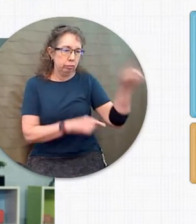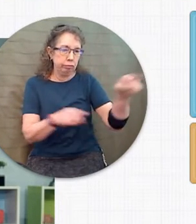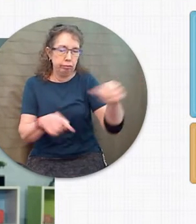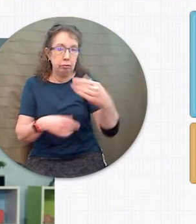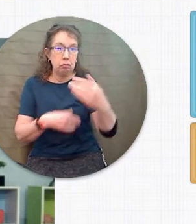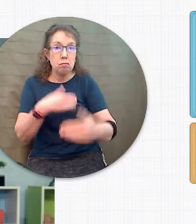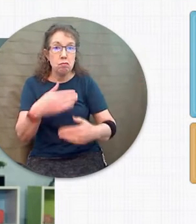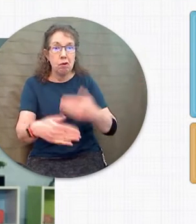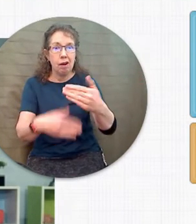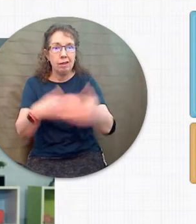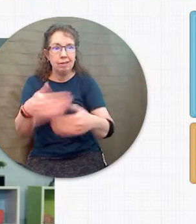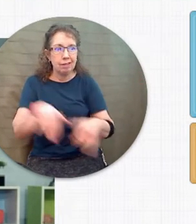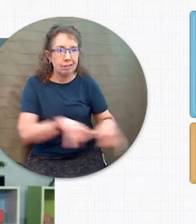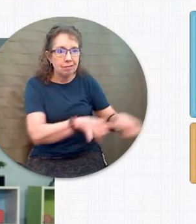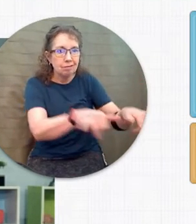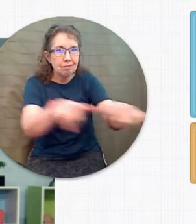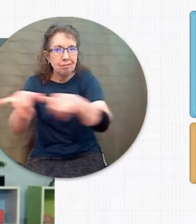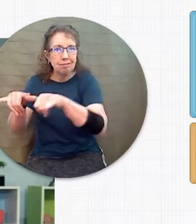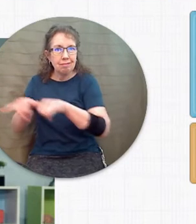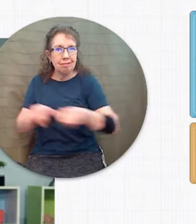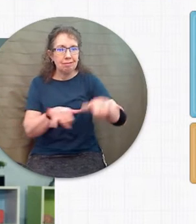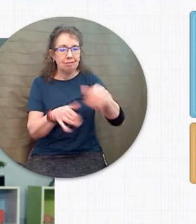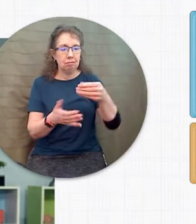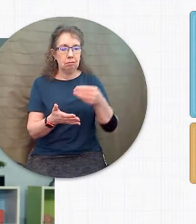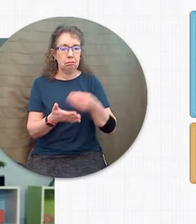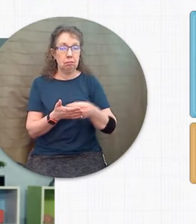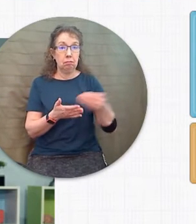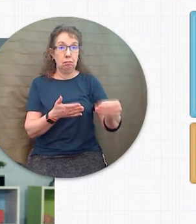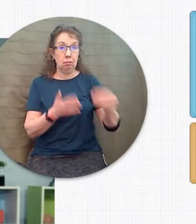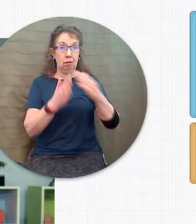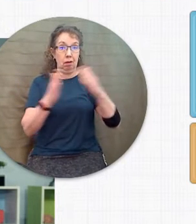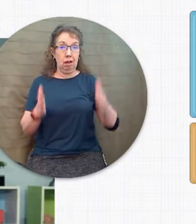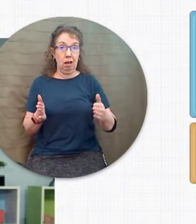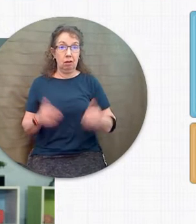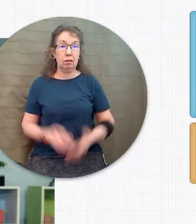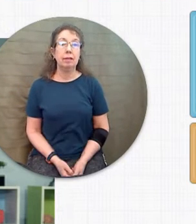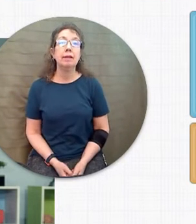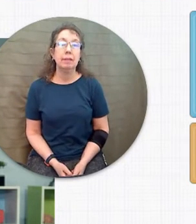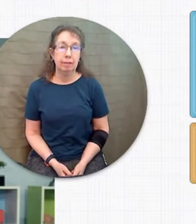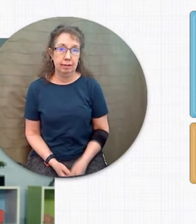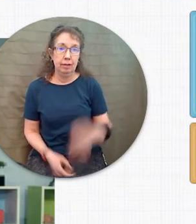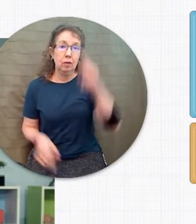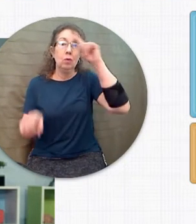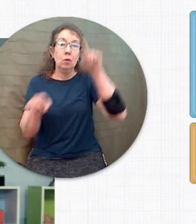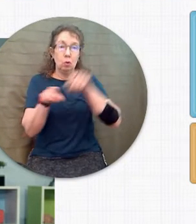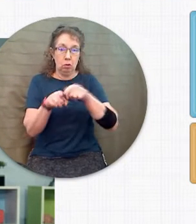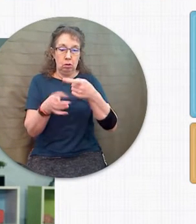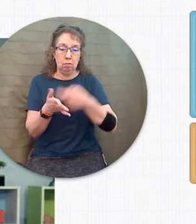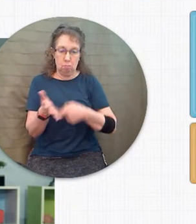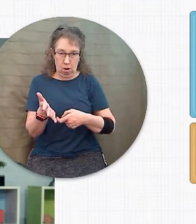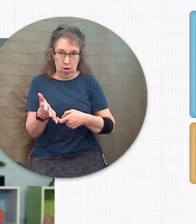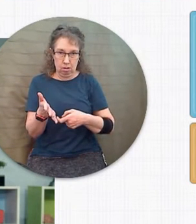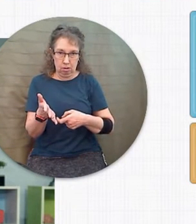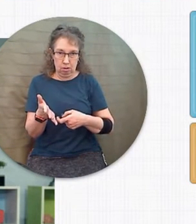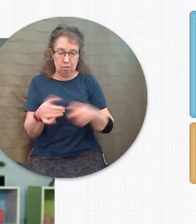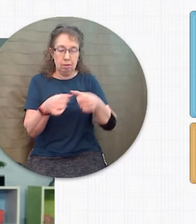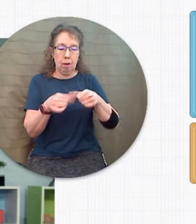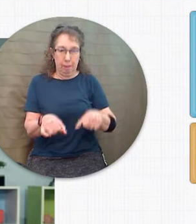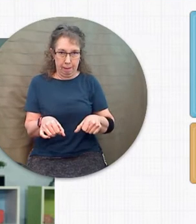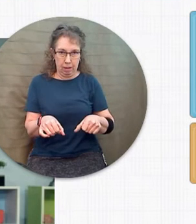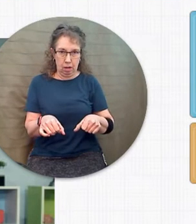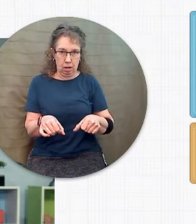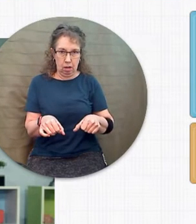is remarkably similar. When you buy a house, you're going to agree on a price, you're going to have a down payment, and